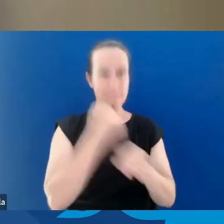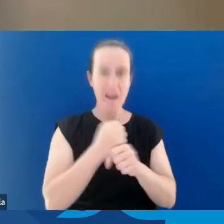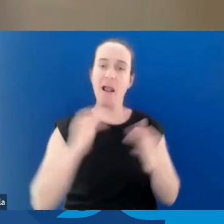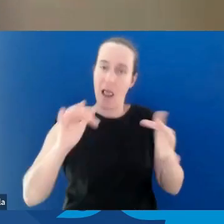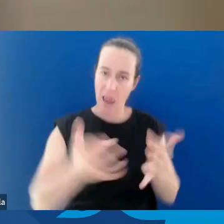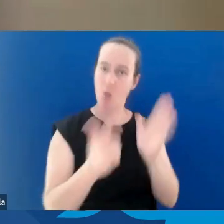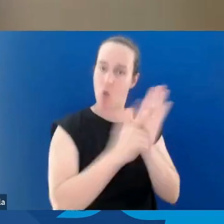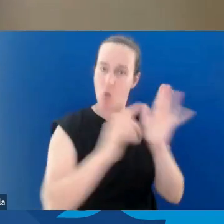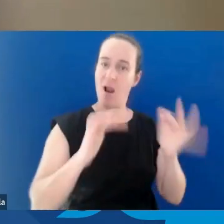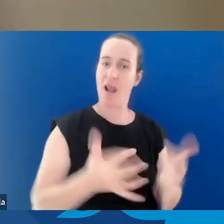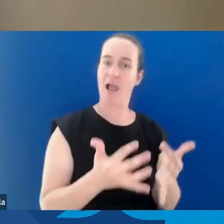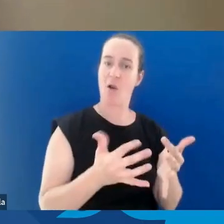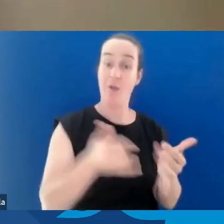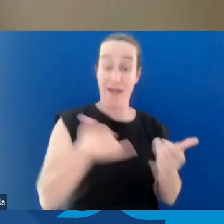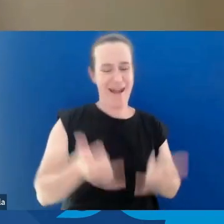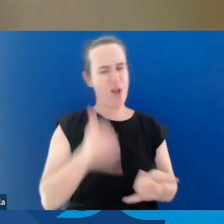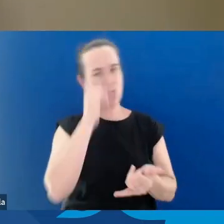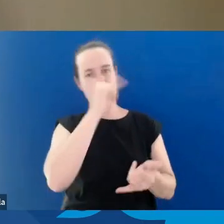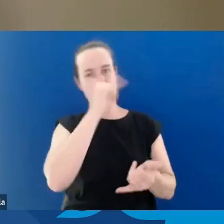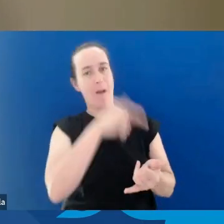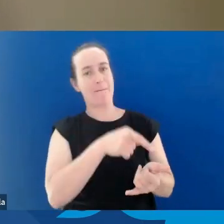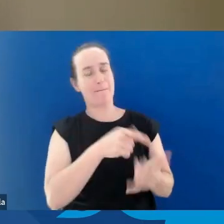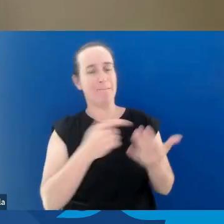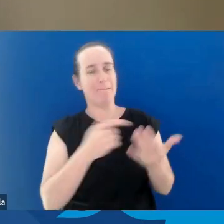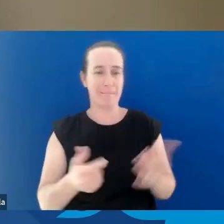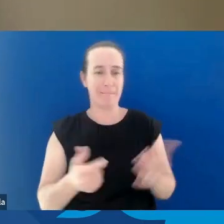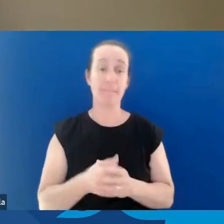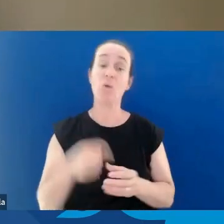work. And we actually had quite a few,